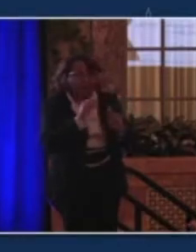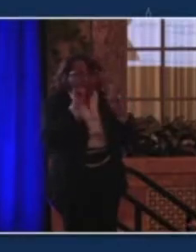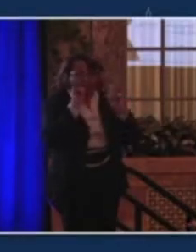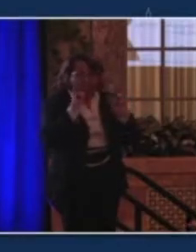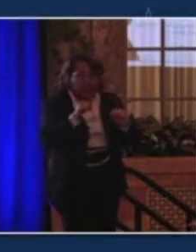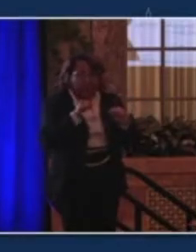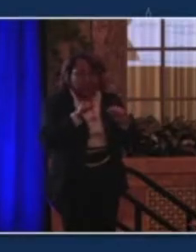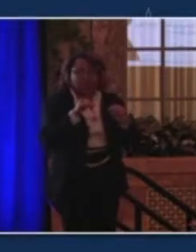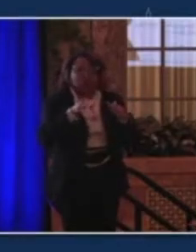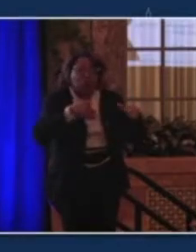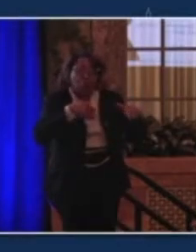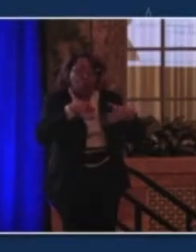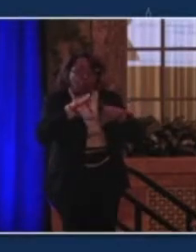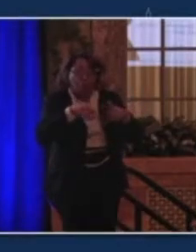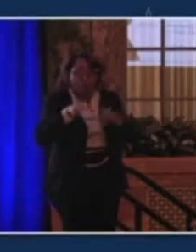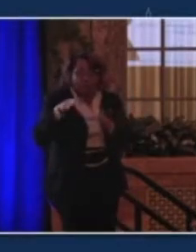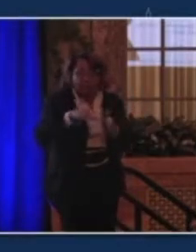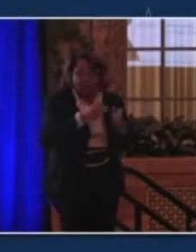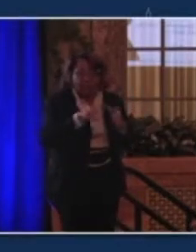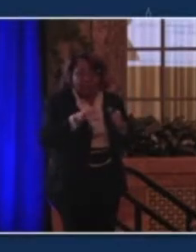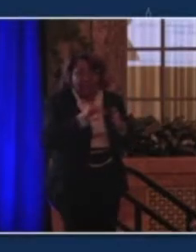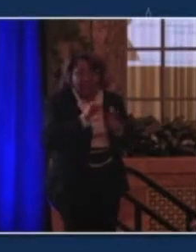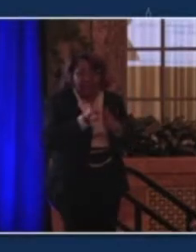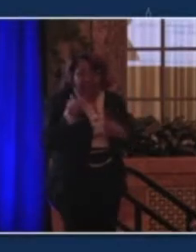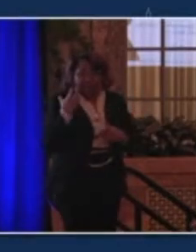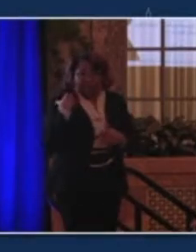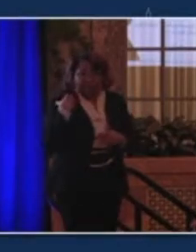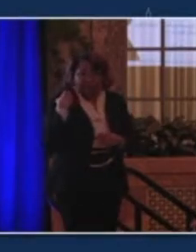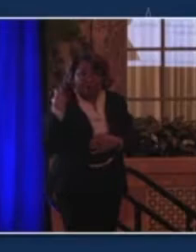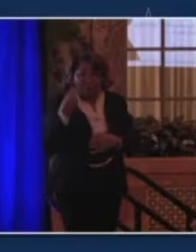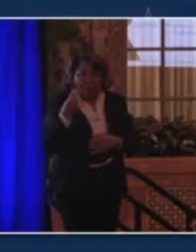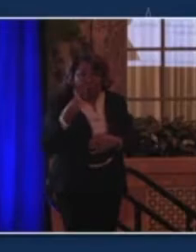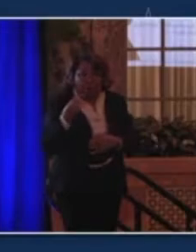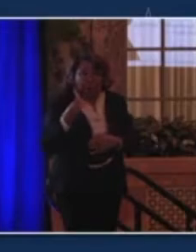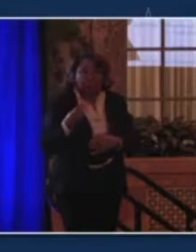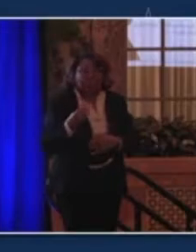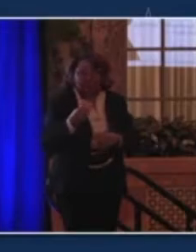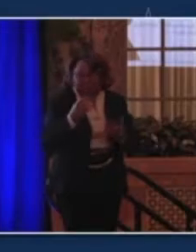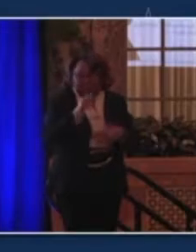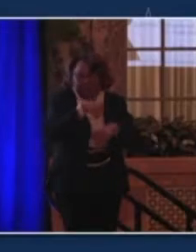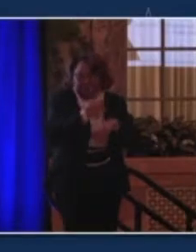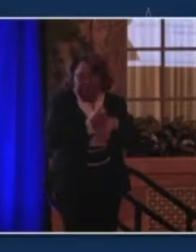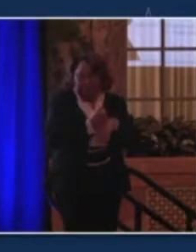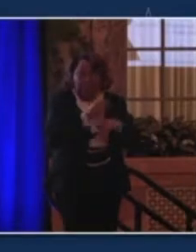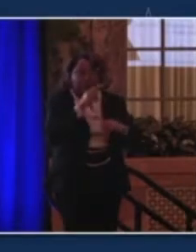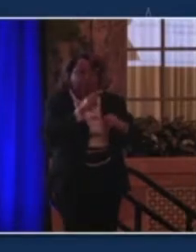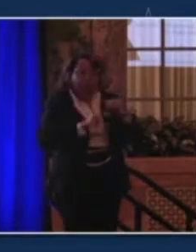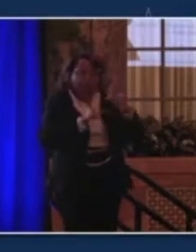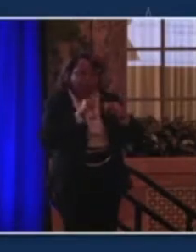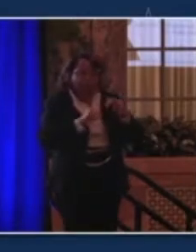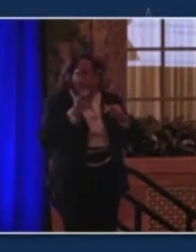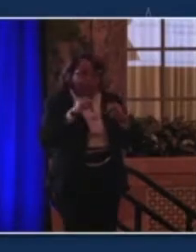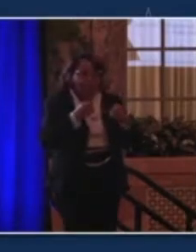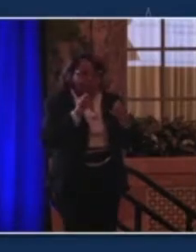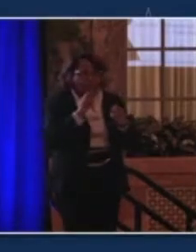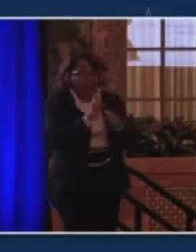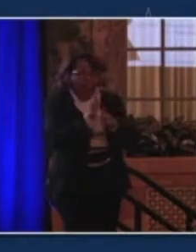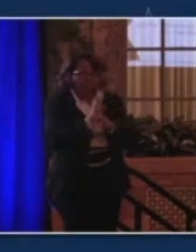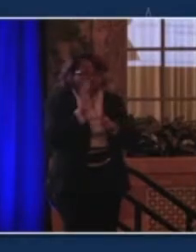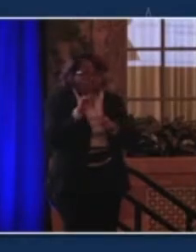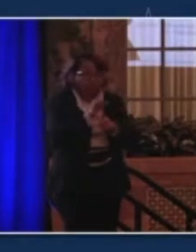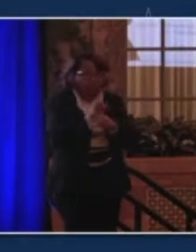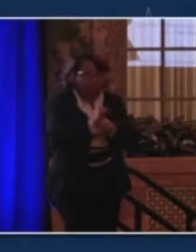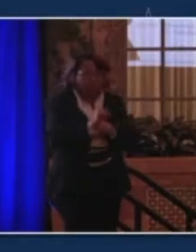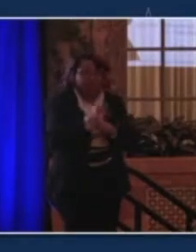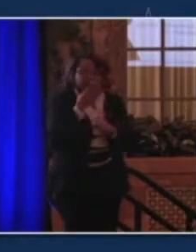in the path that Mayor Washington blazed to build on his efforts and use his work as the blueprint